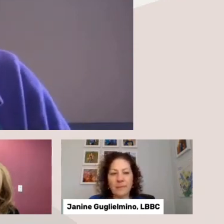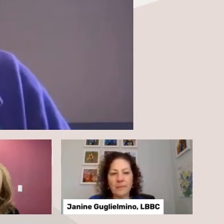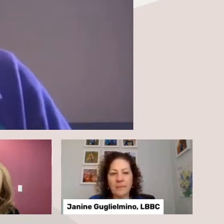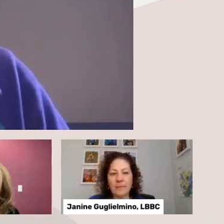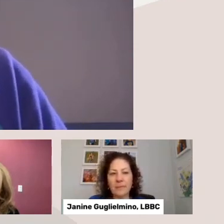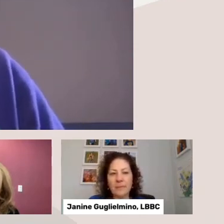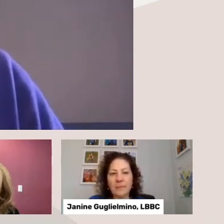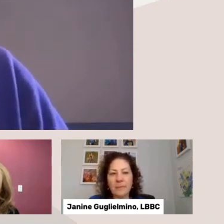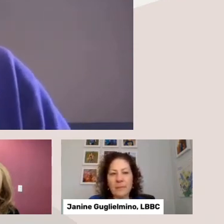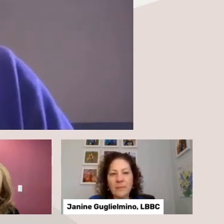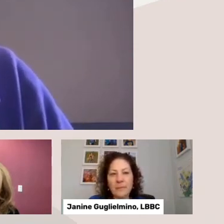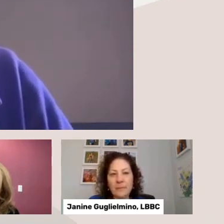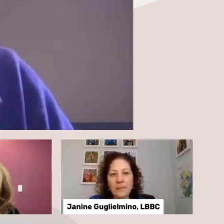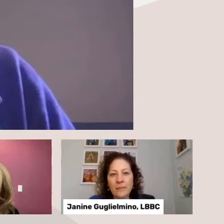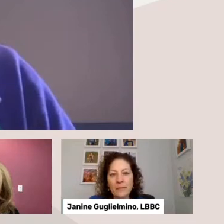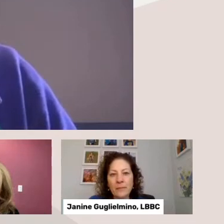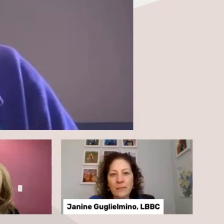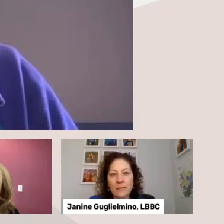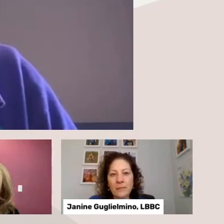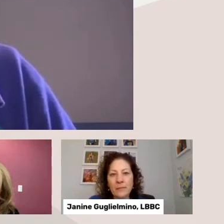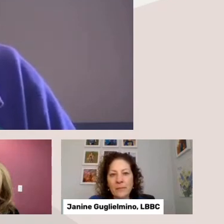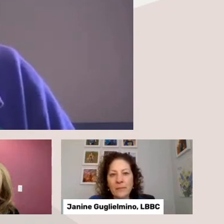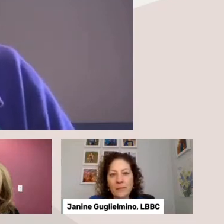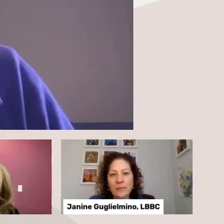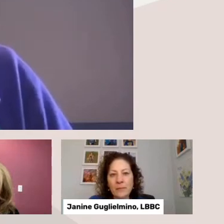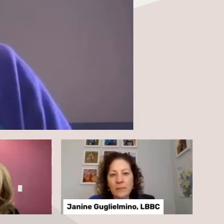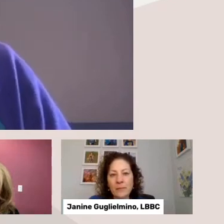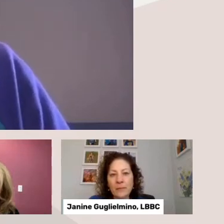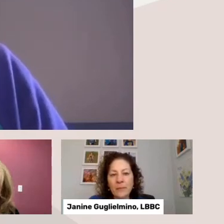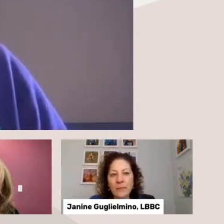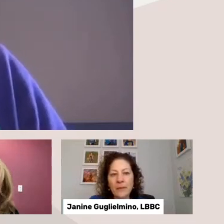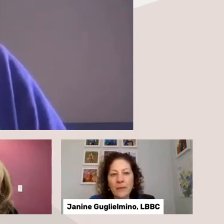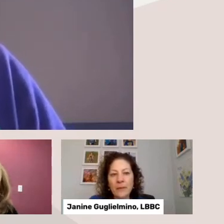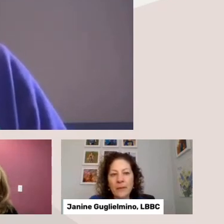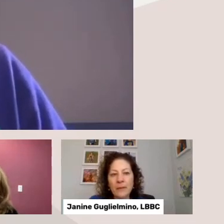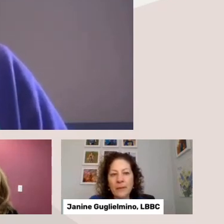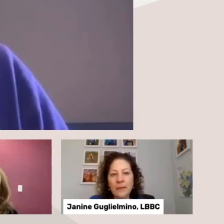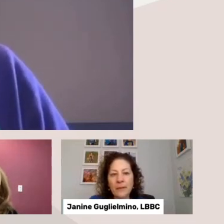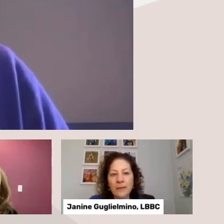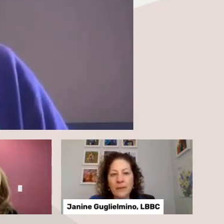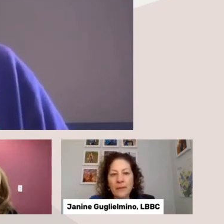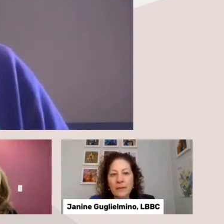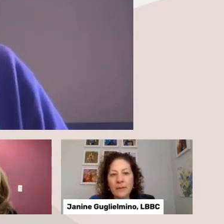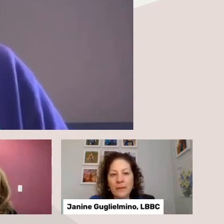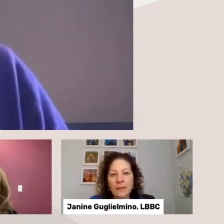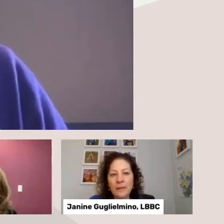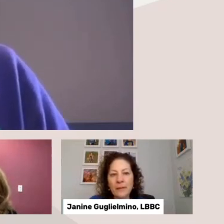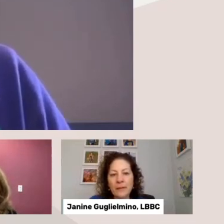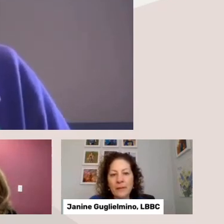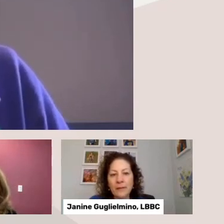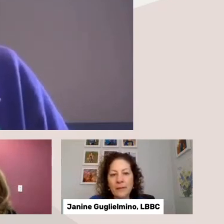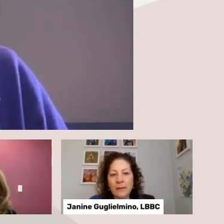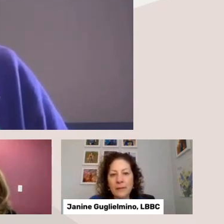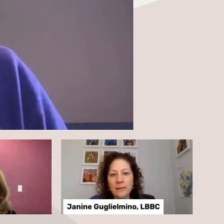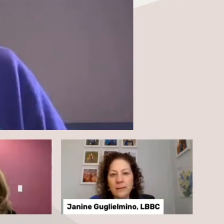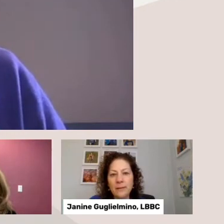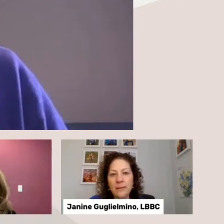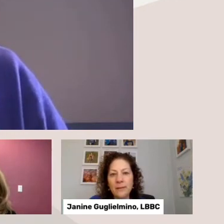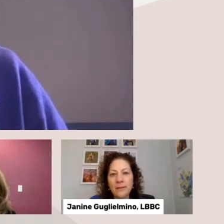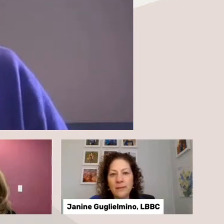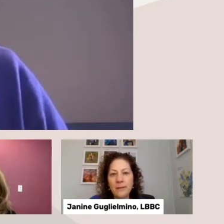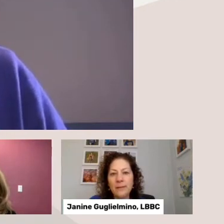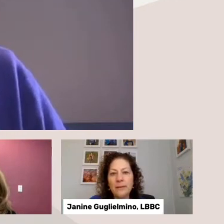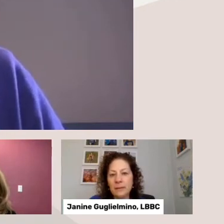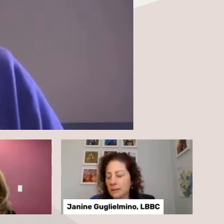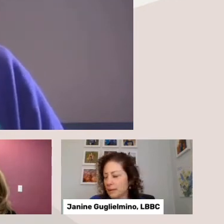working anymore might be worth for the patient revisiting. We have programs that drug companies set up,